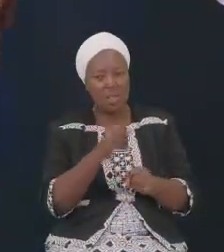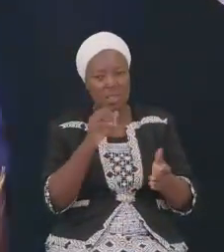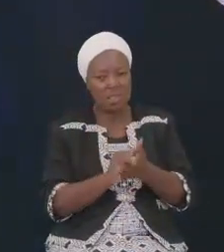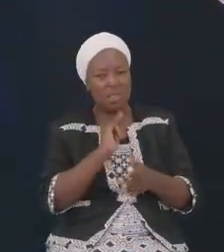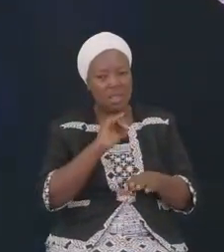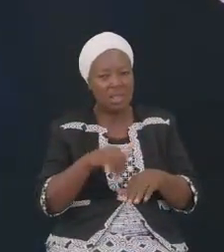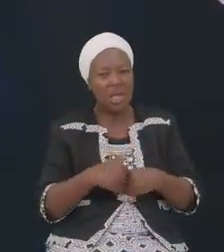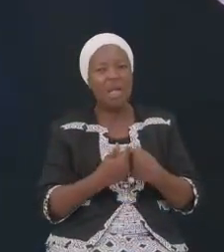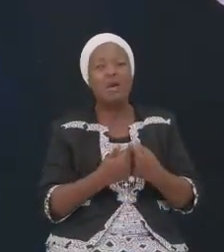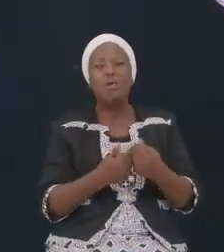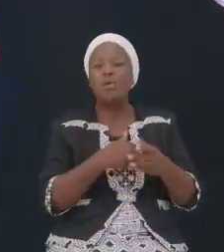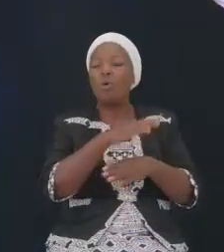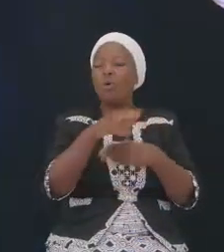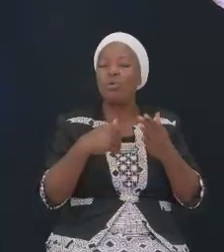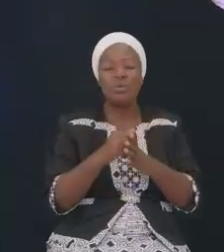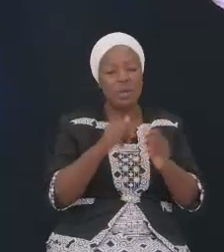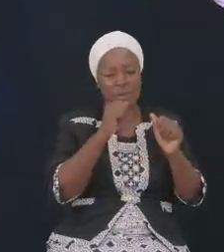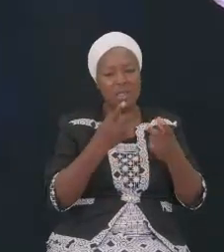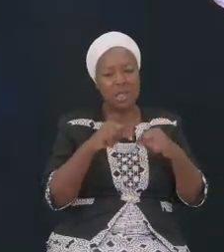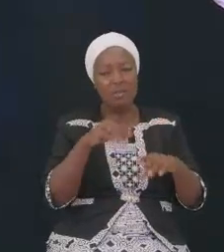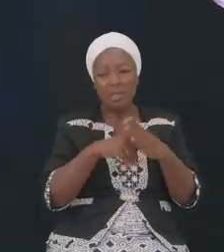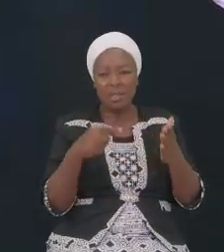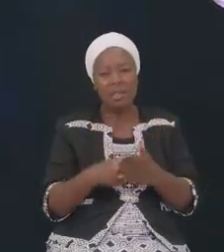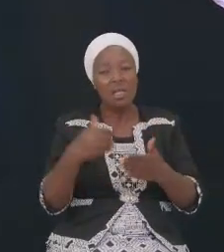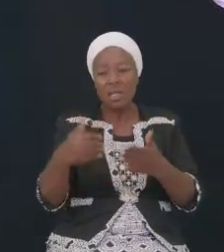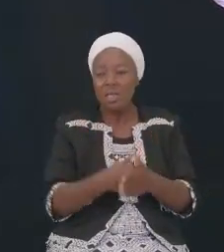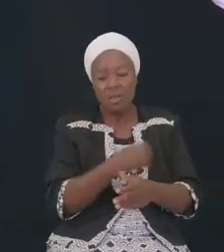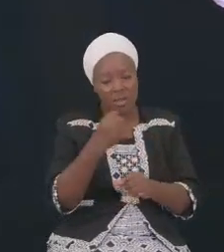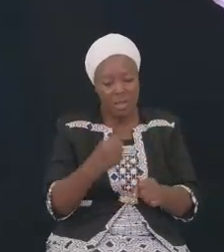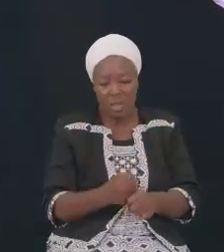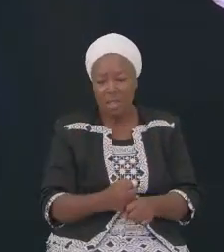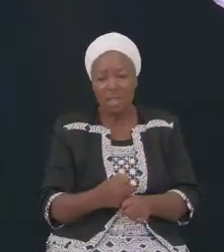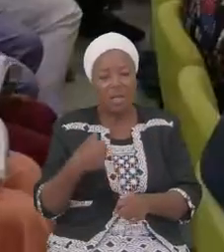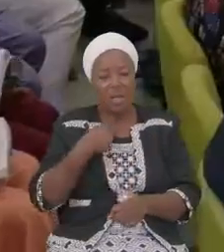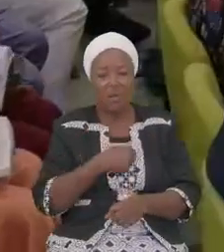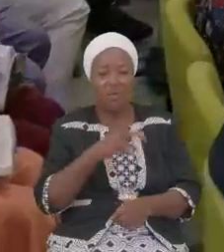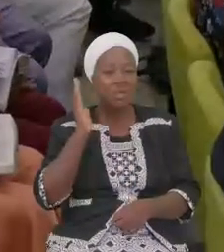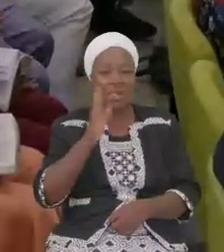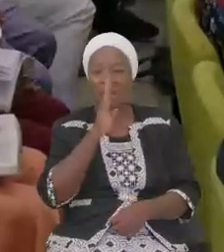lot of what we should have got. In this new year, we will be different.